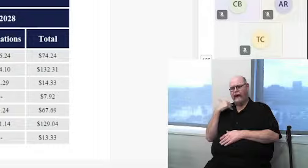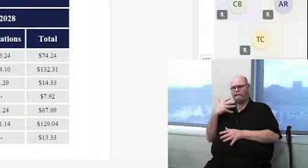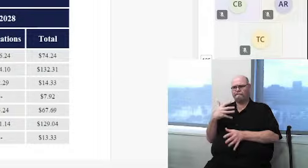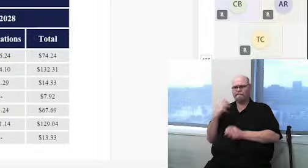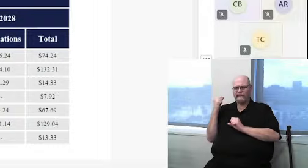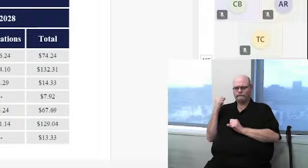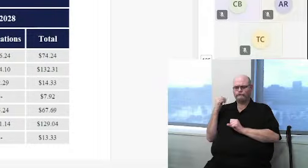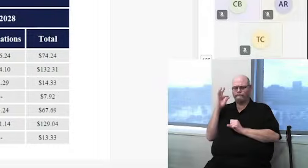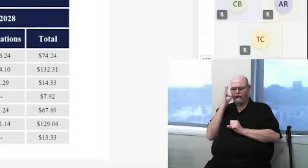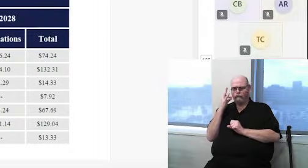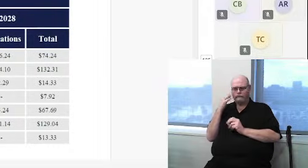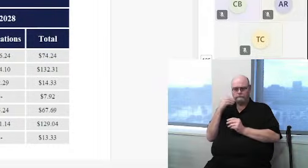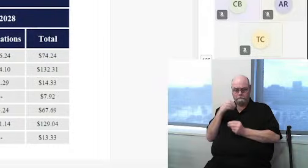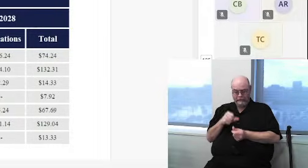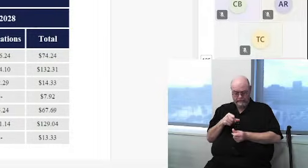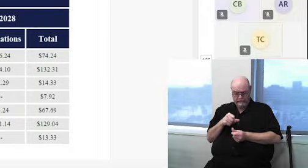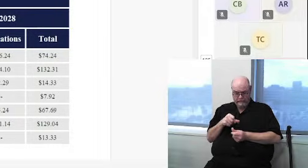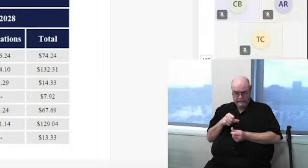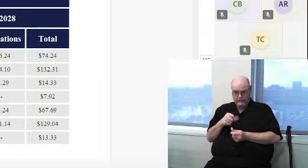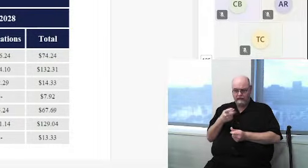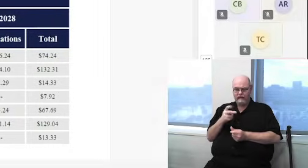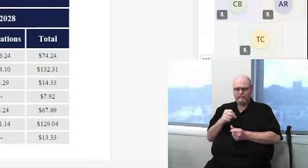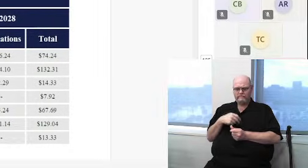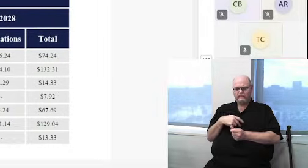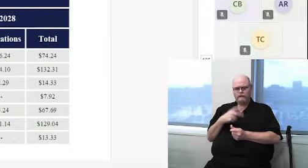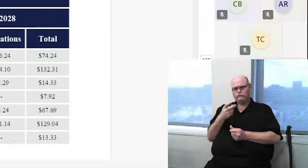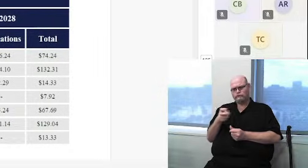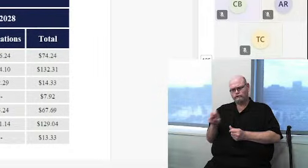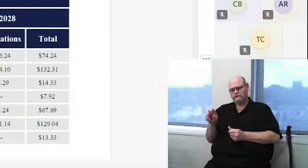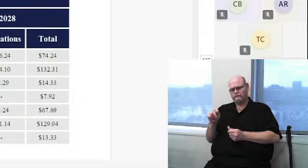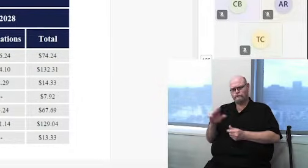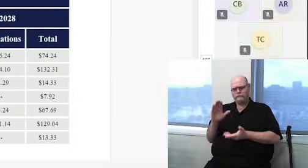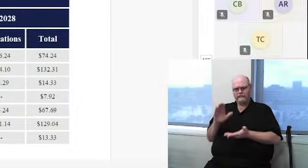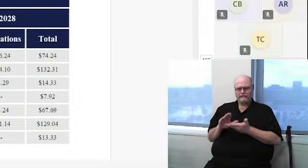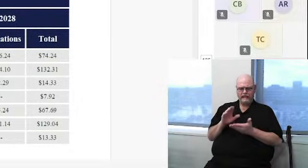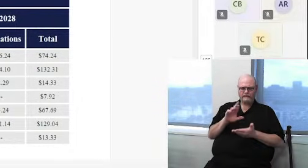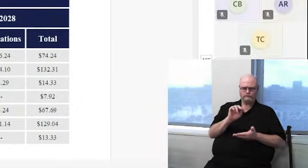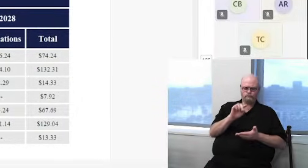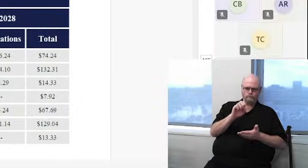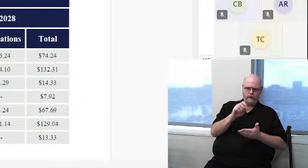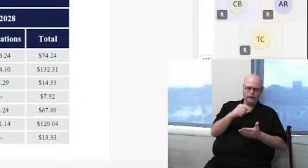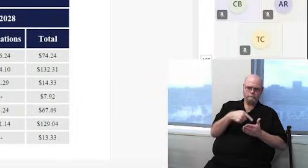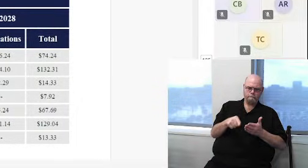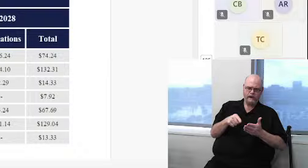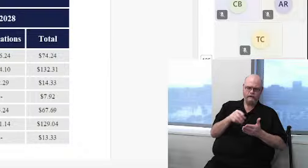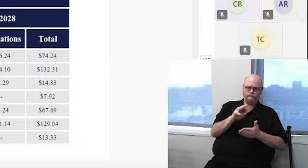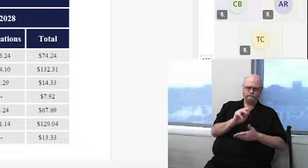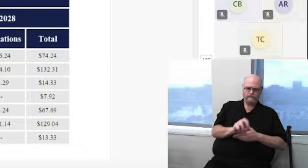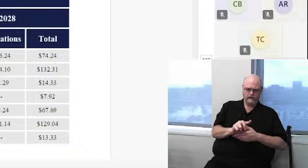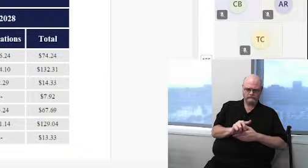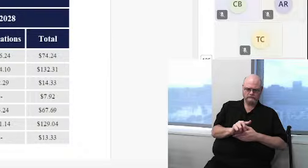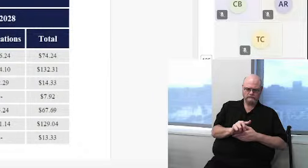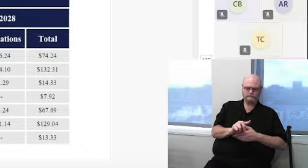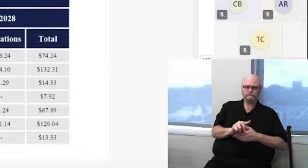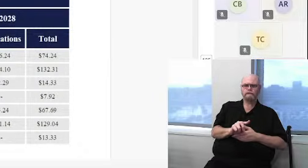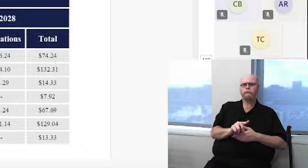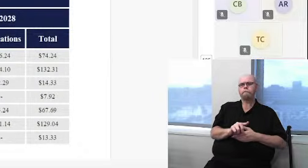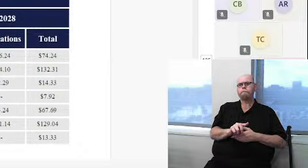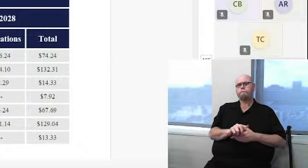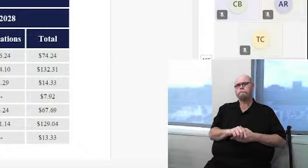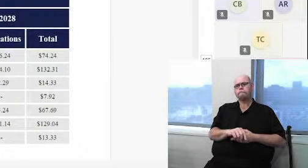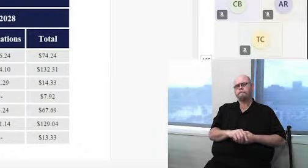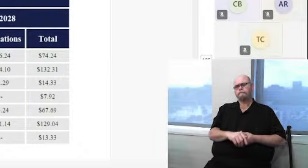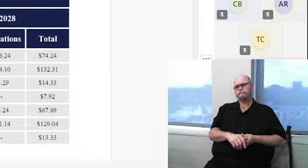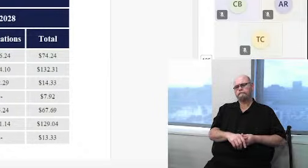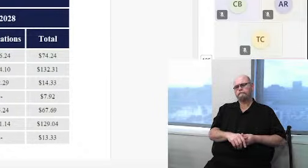a faster ramp up of its federal spending, the scales would shift, so there'd be less ratepayer funding, right? It's more than the ramp up of